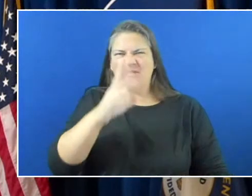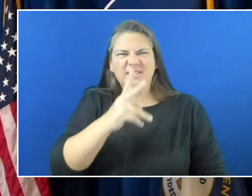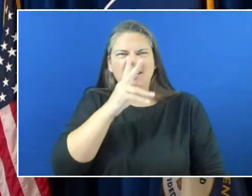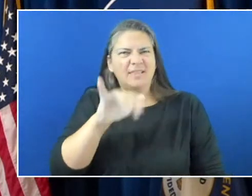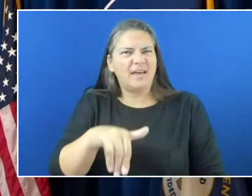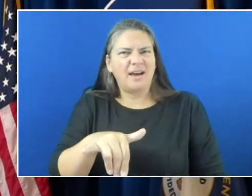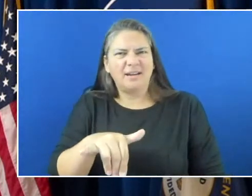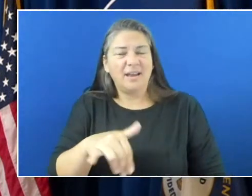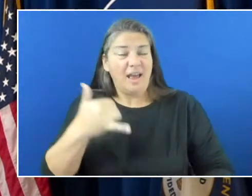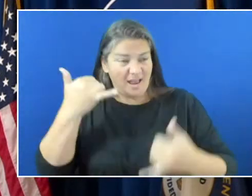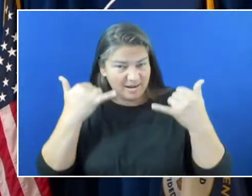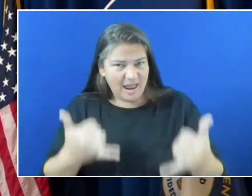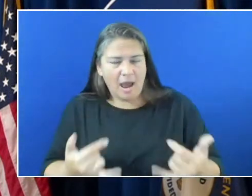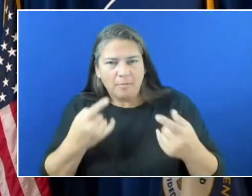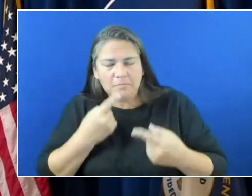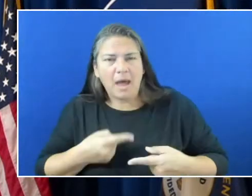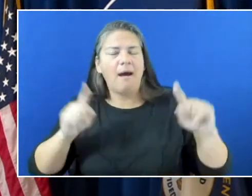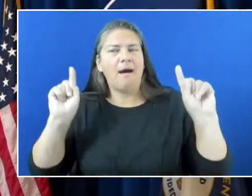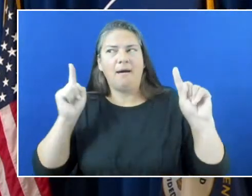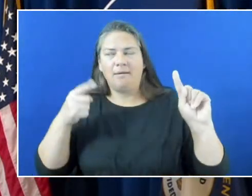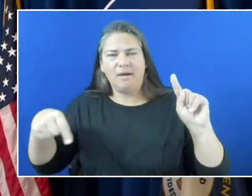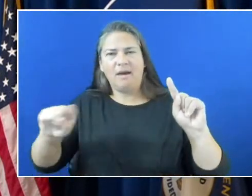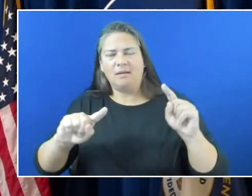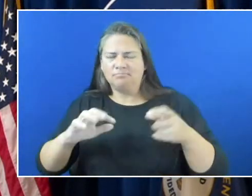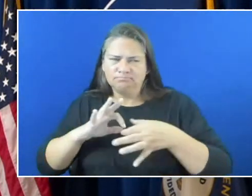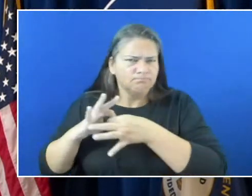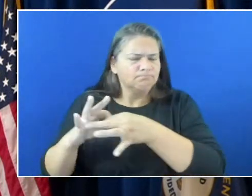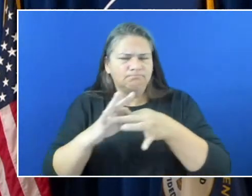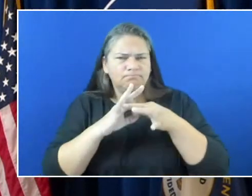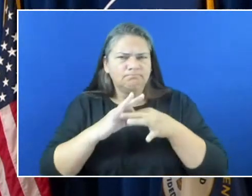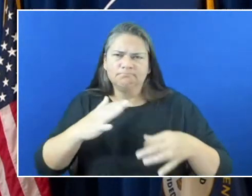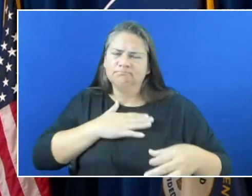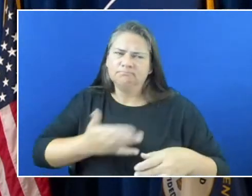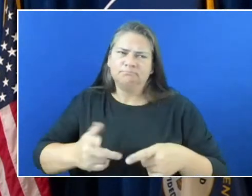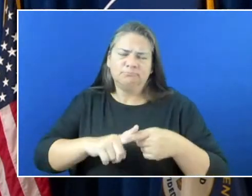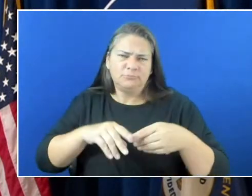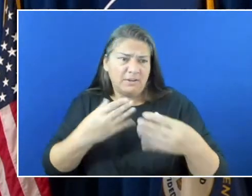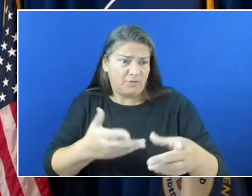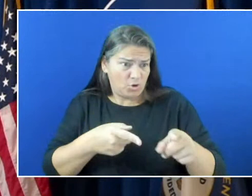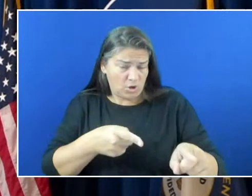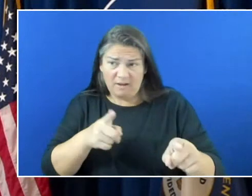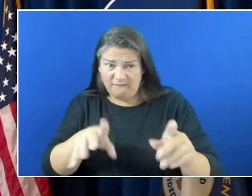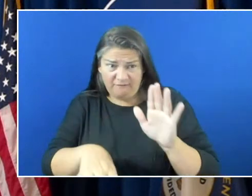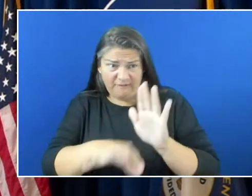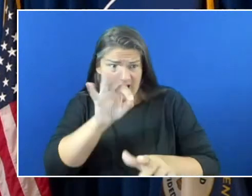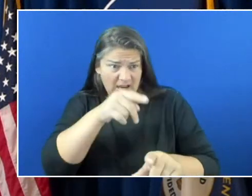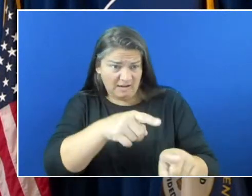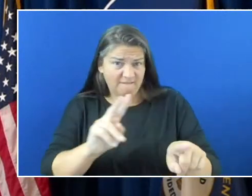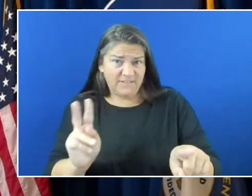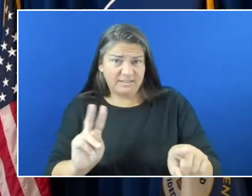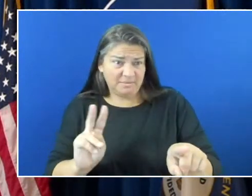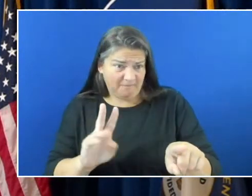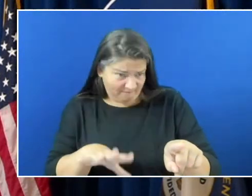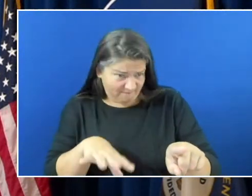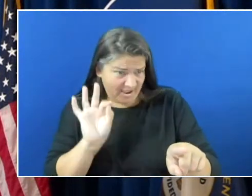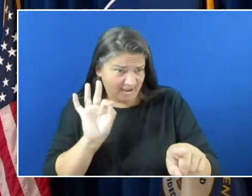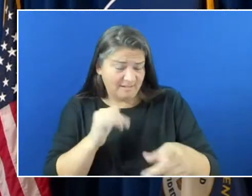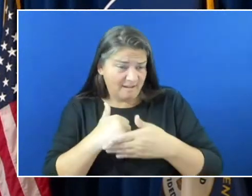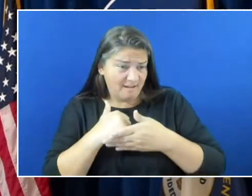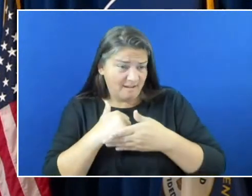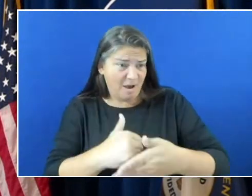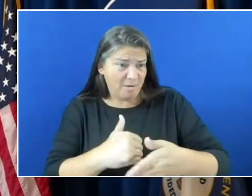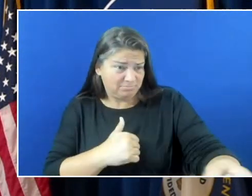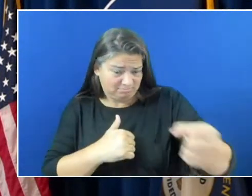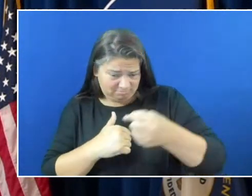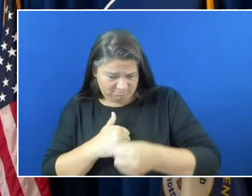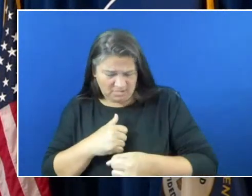to provide the services the moment that victim is identified and can be helped. We will not